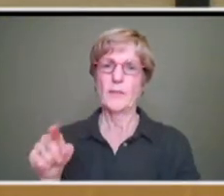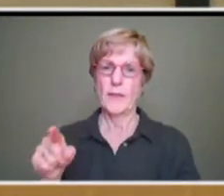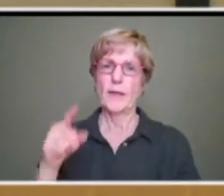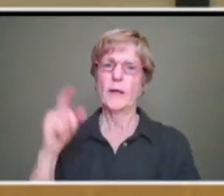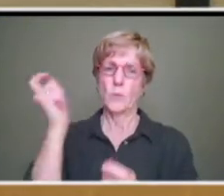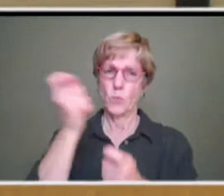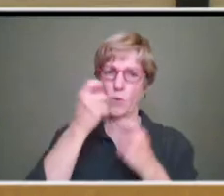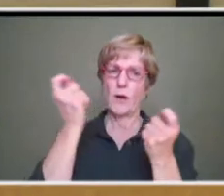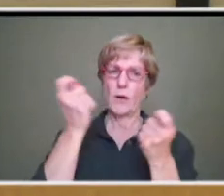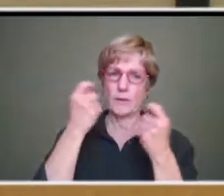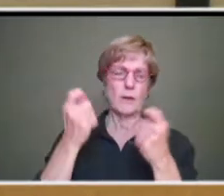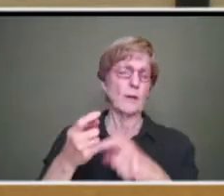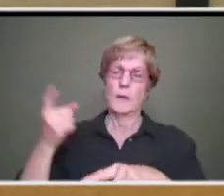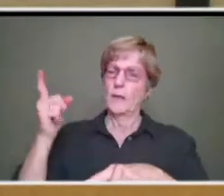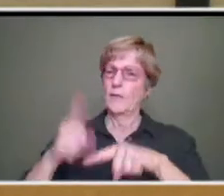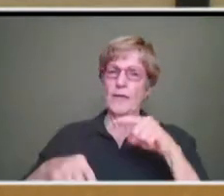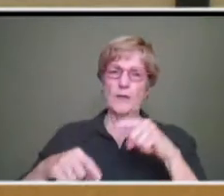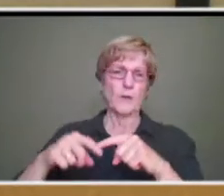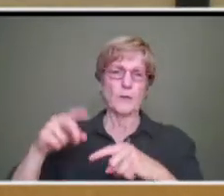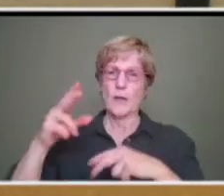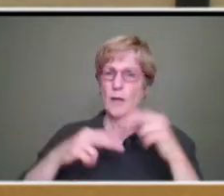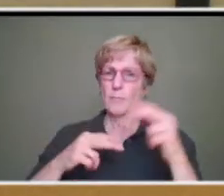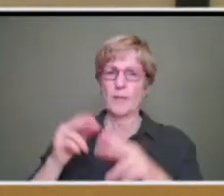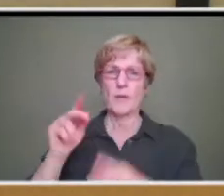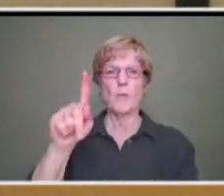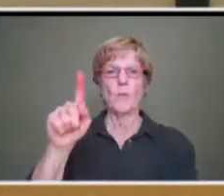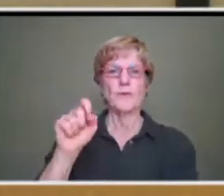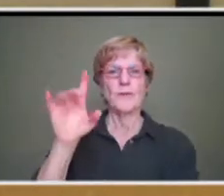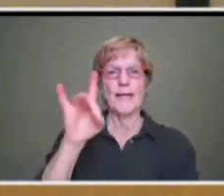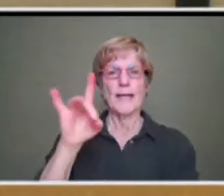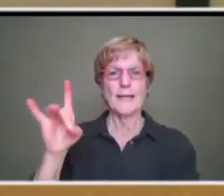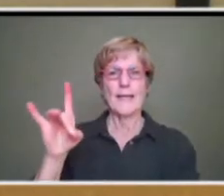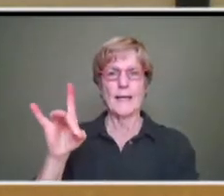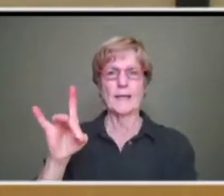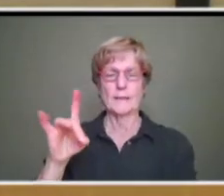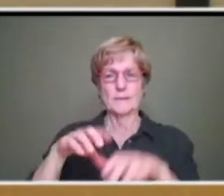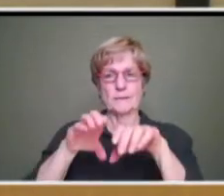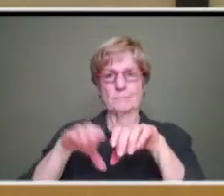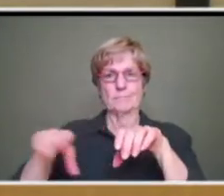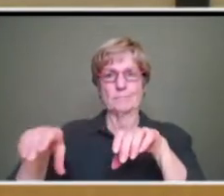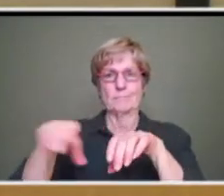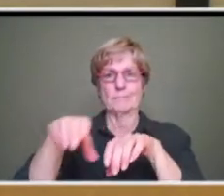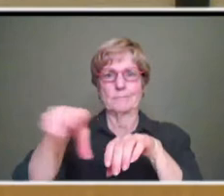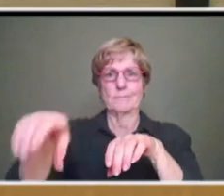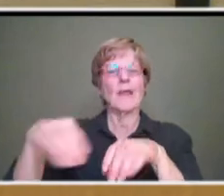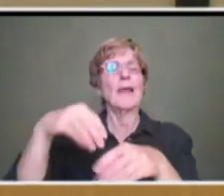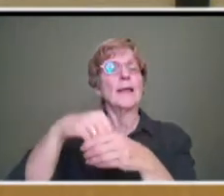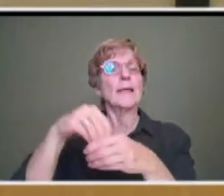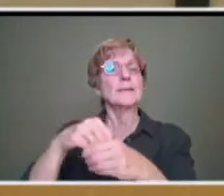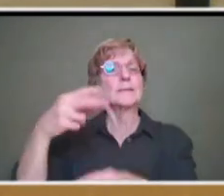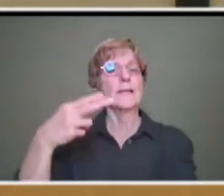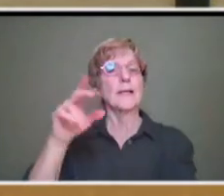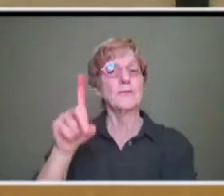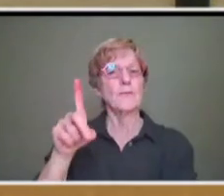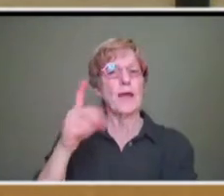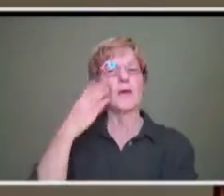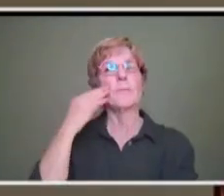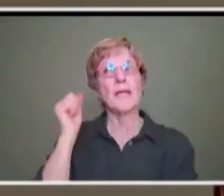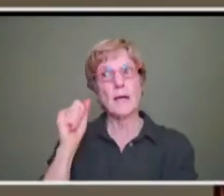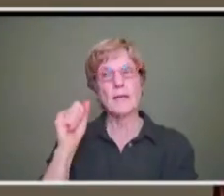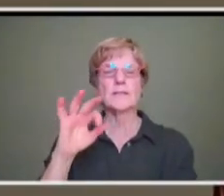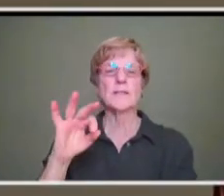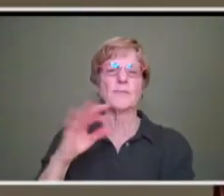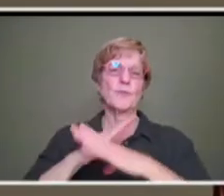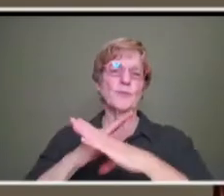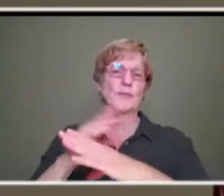won that they could not build those eight 188 units inside of Hidden Valley because of the restricted demons I remember that I